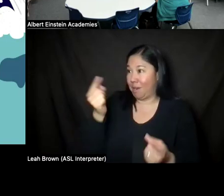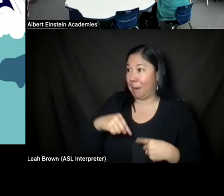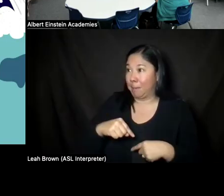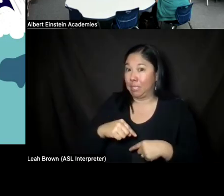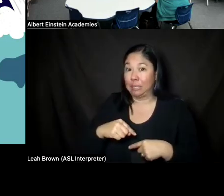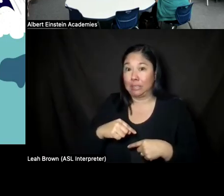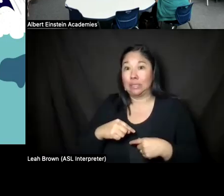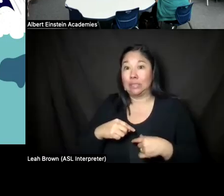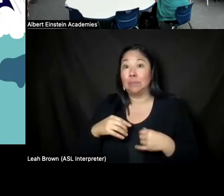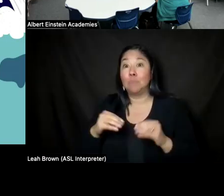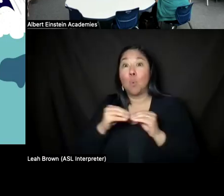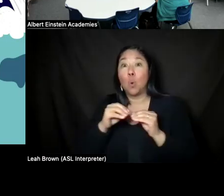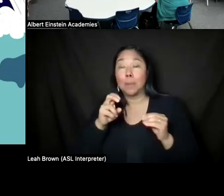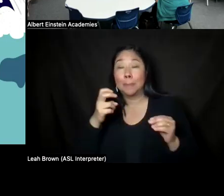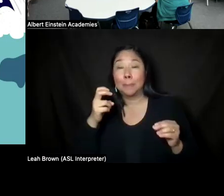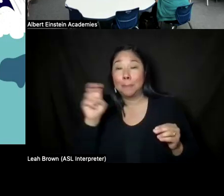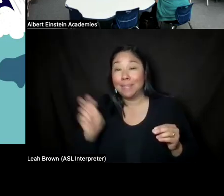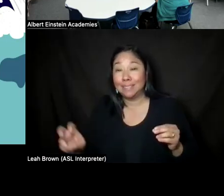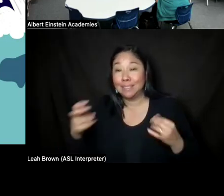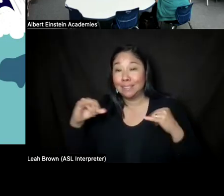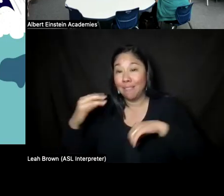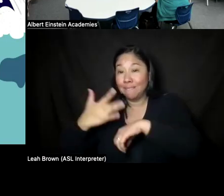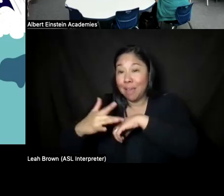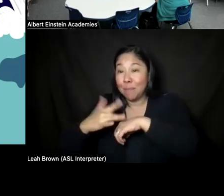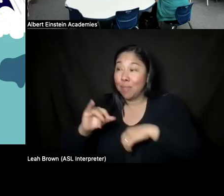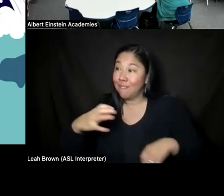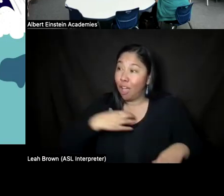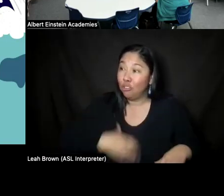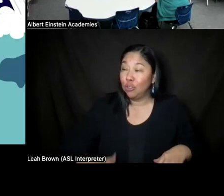lots of pizza. If you're hungry, Want to take that? please eat Yeah. pizza.